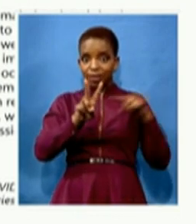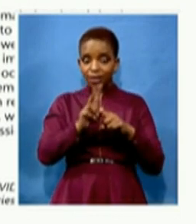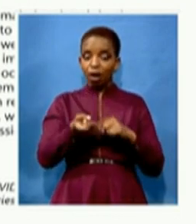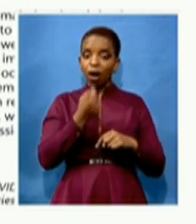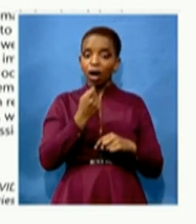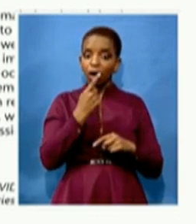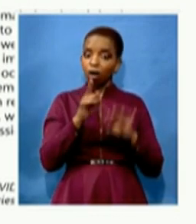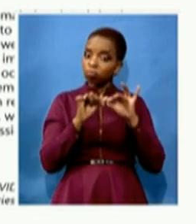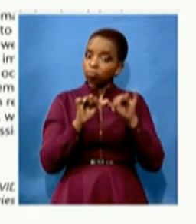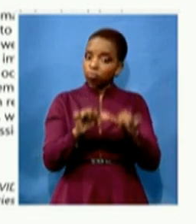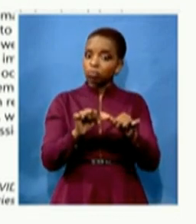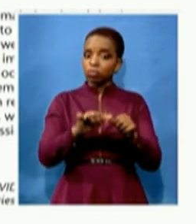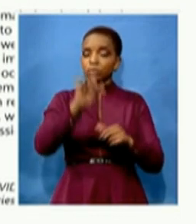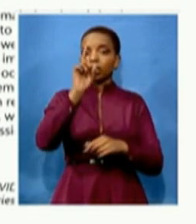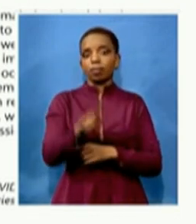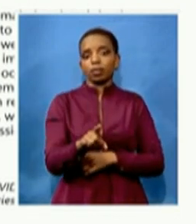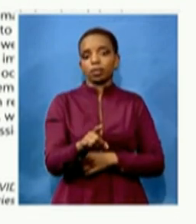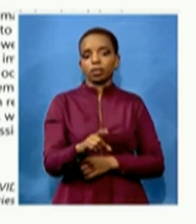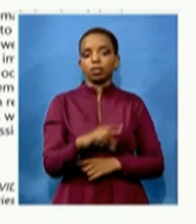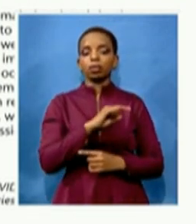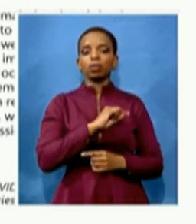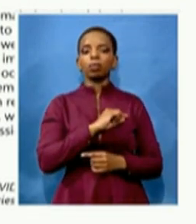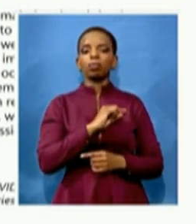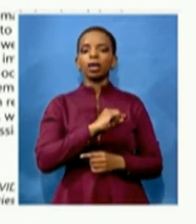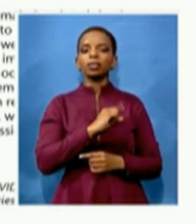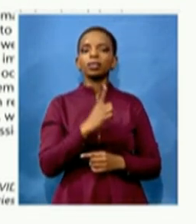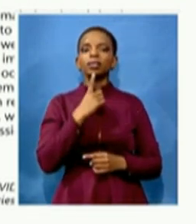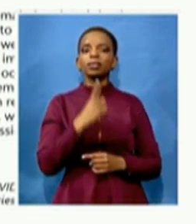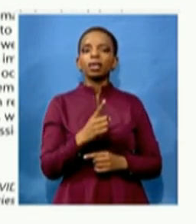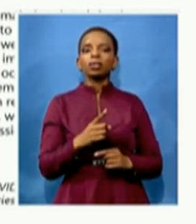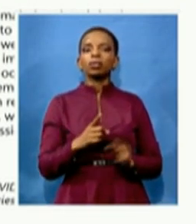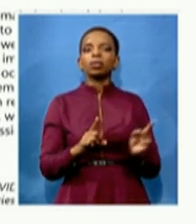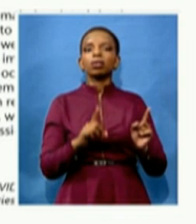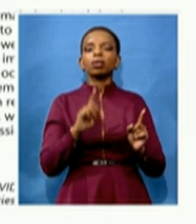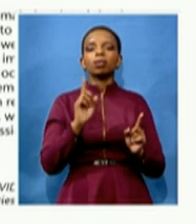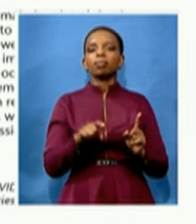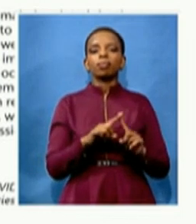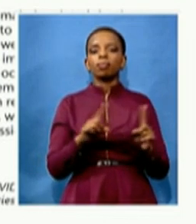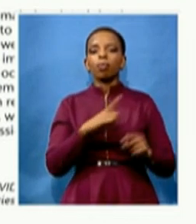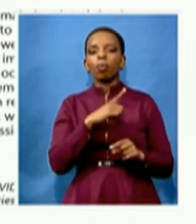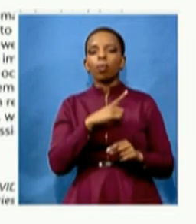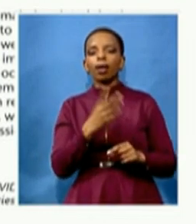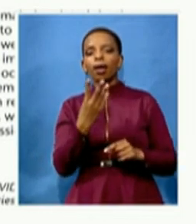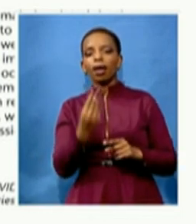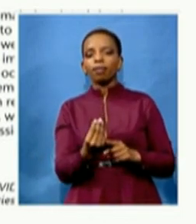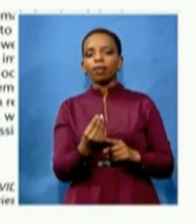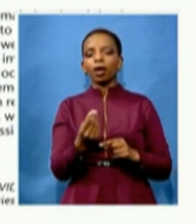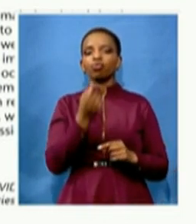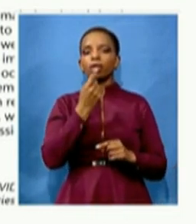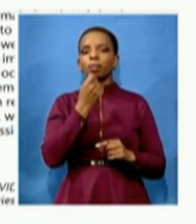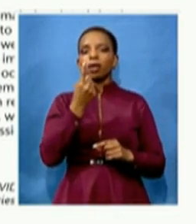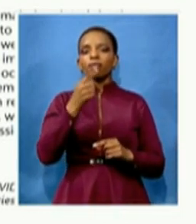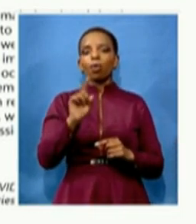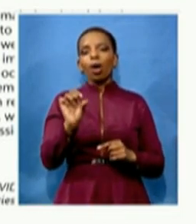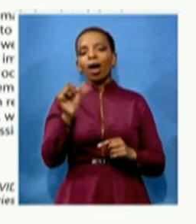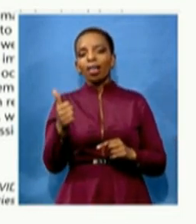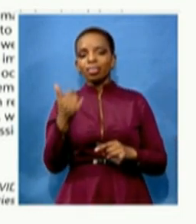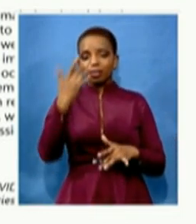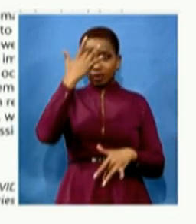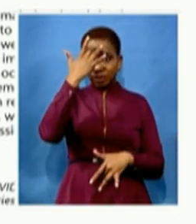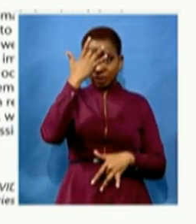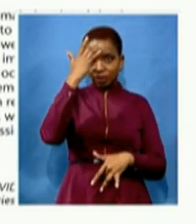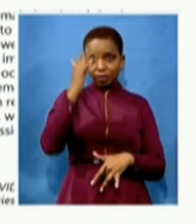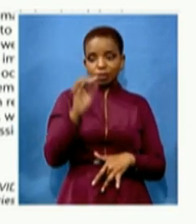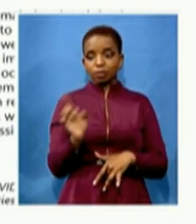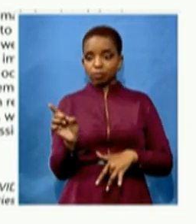off the ball on the treatment of other conditions while we're sorting out and trying to suppress this pandemic